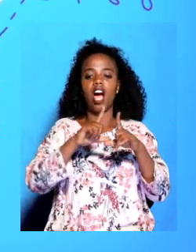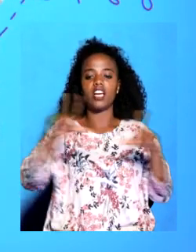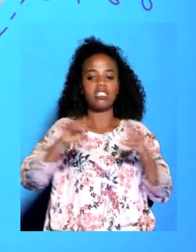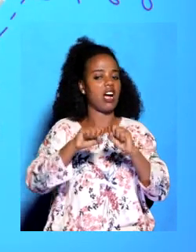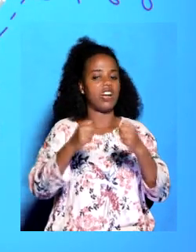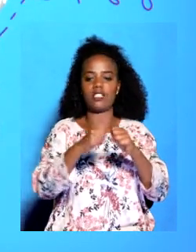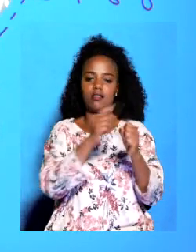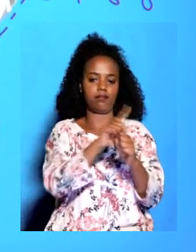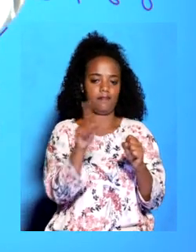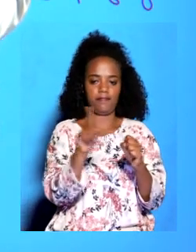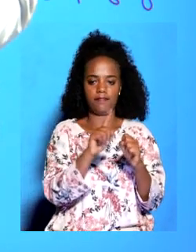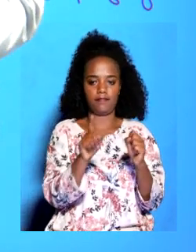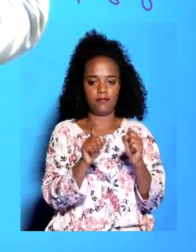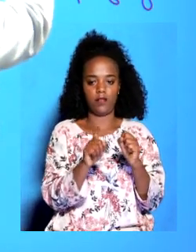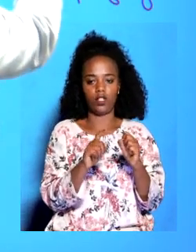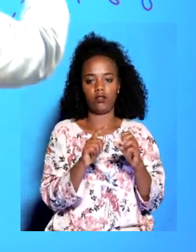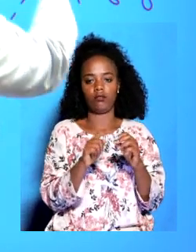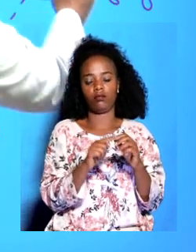here you'll have this one.